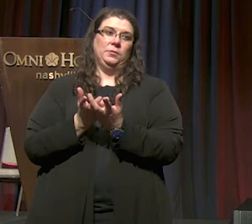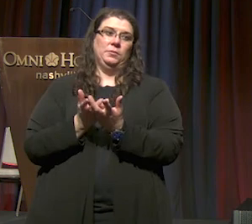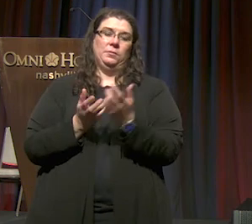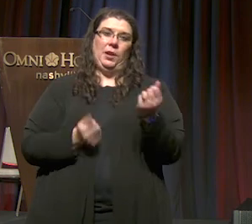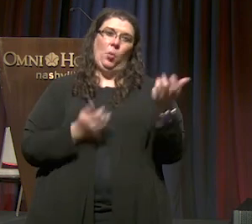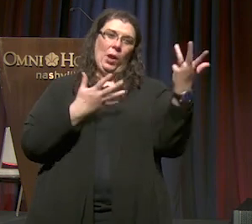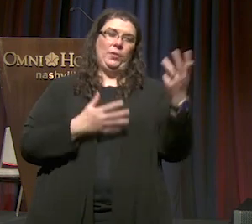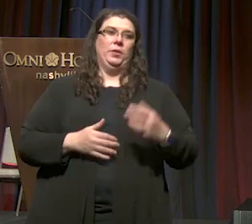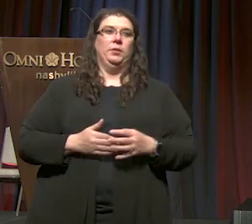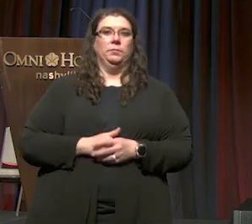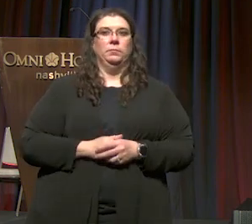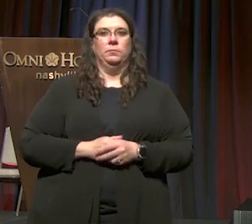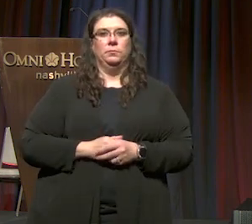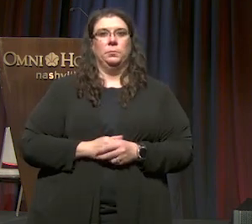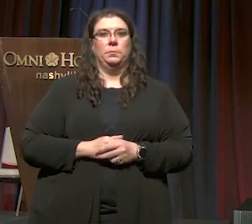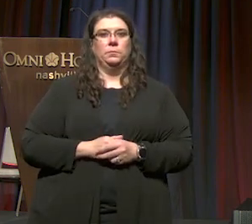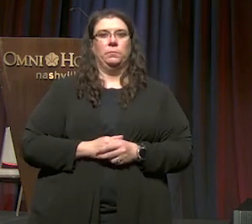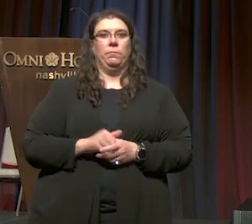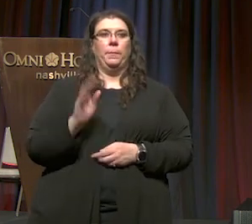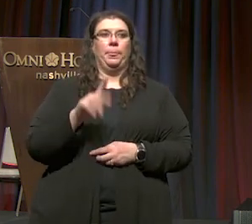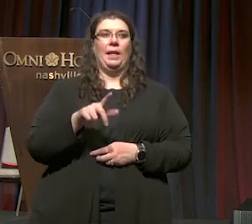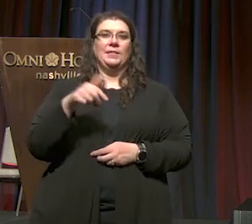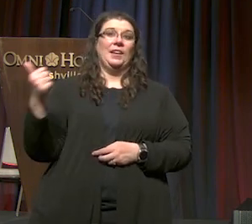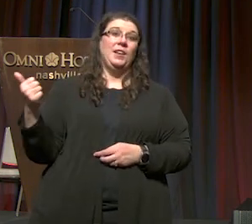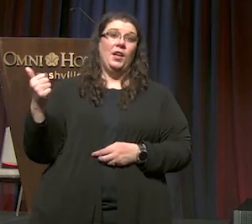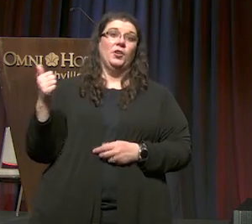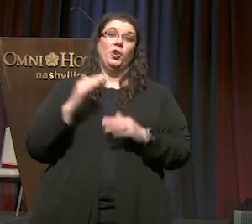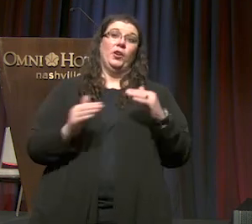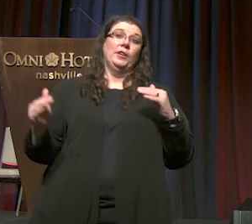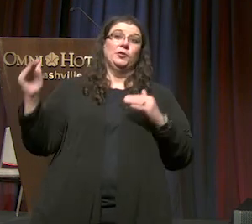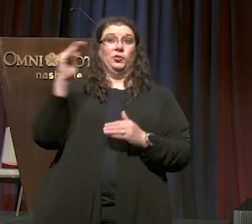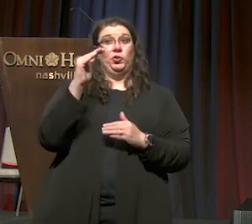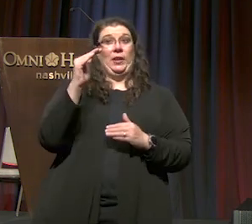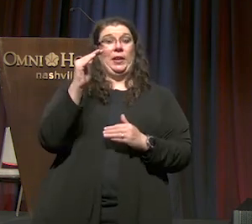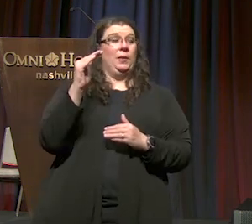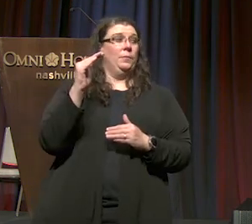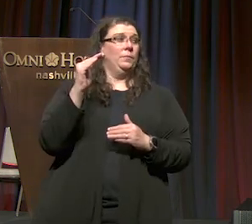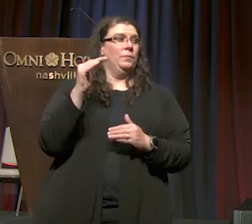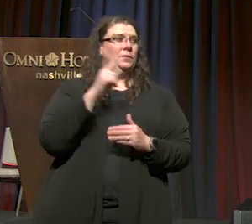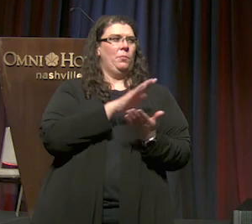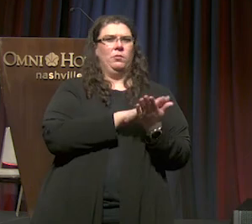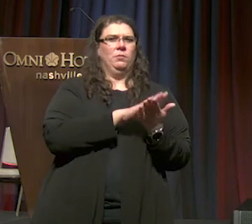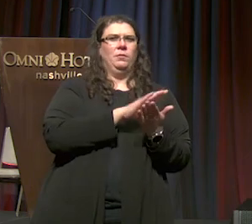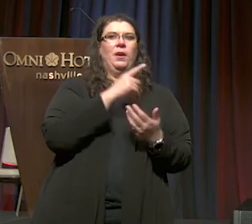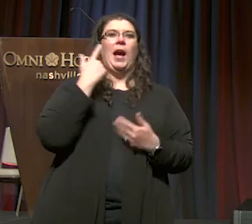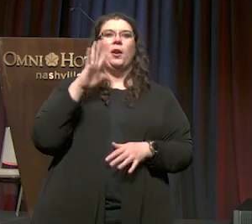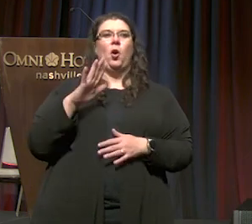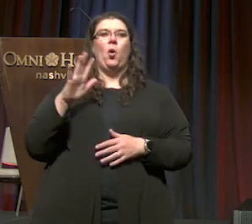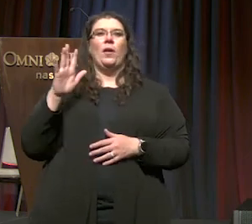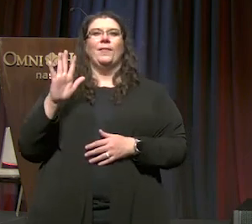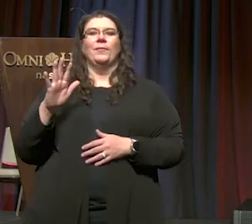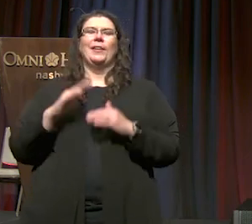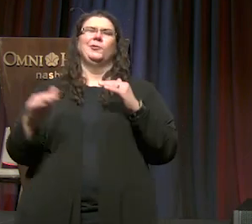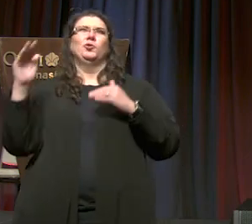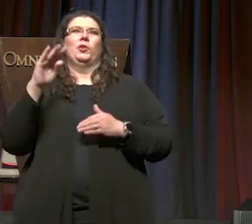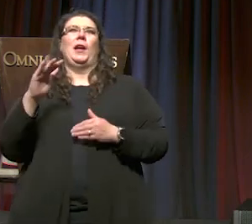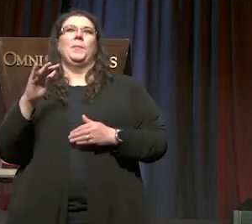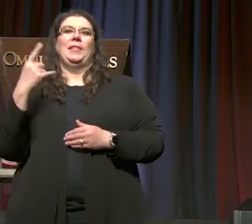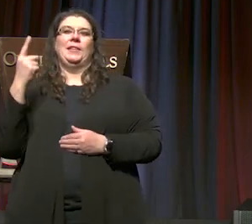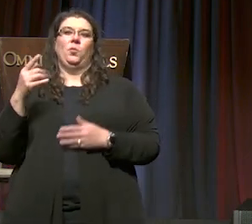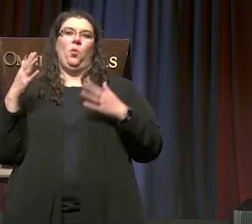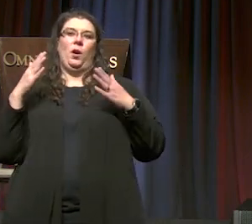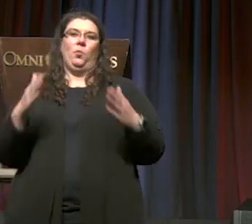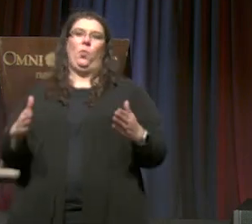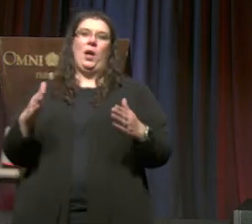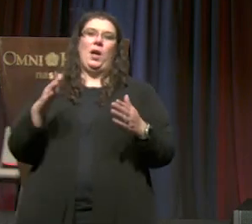it. That's another extreme, I don't know if I want to call it extreme, but that's one way of interpreting the